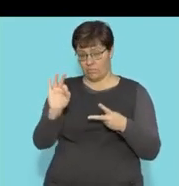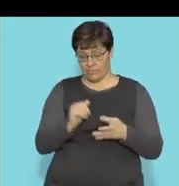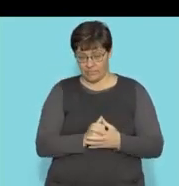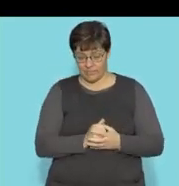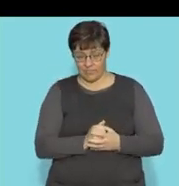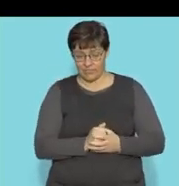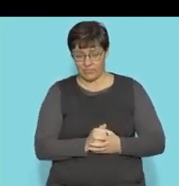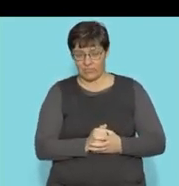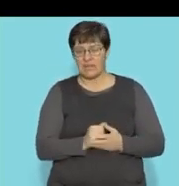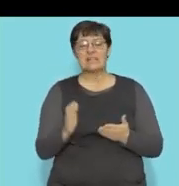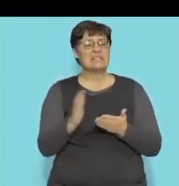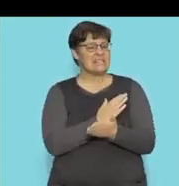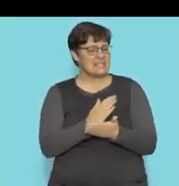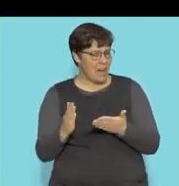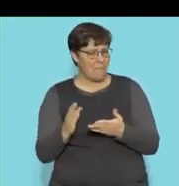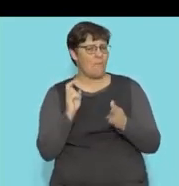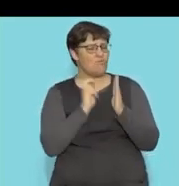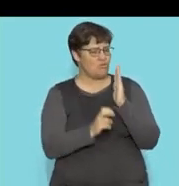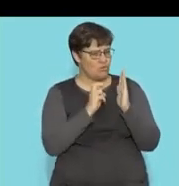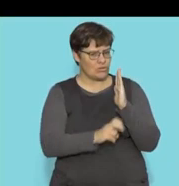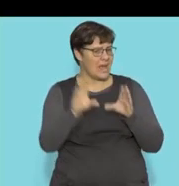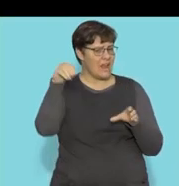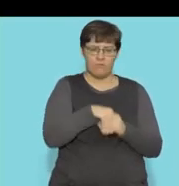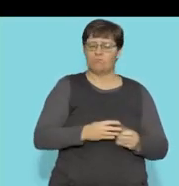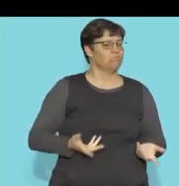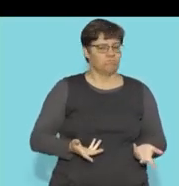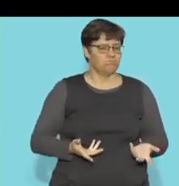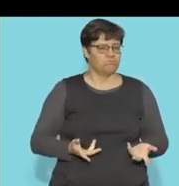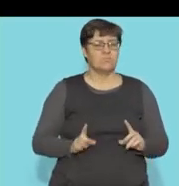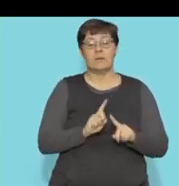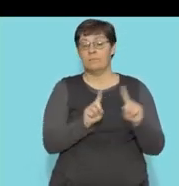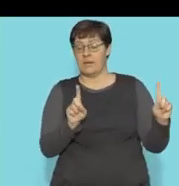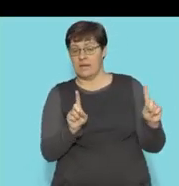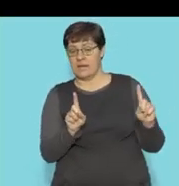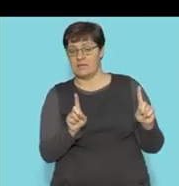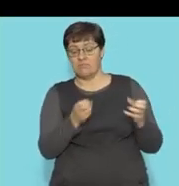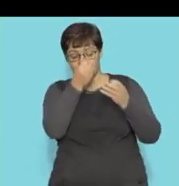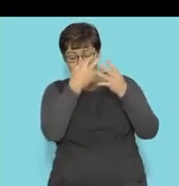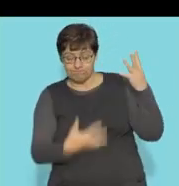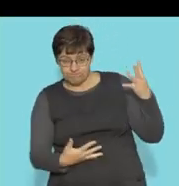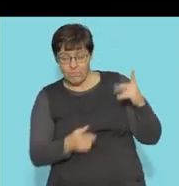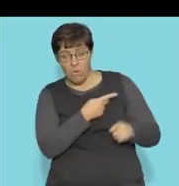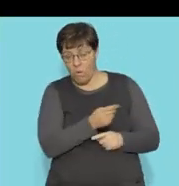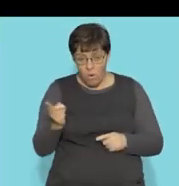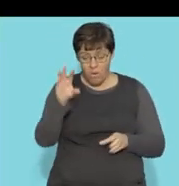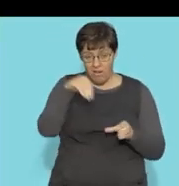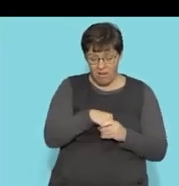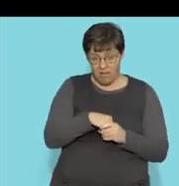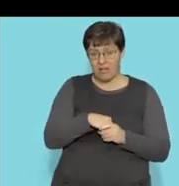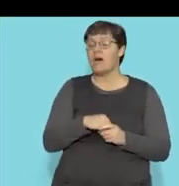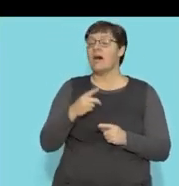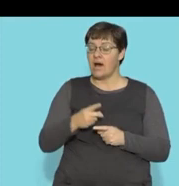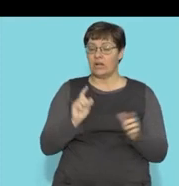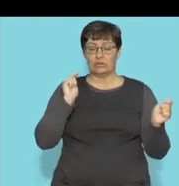please remember there are some exceptions to these rules, but in general, if we've had all of the dimensions of a